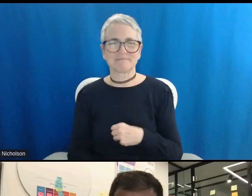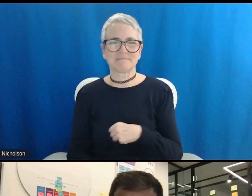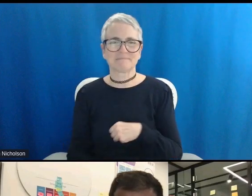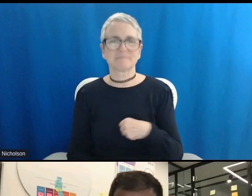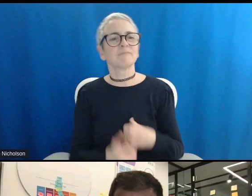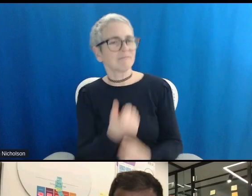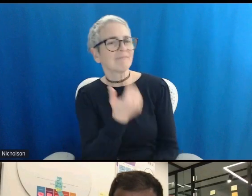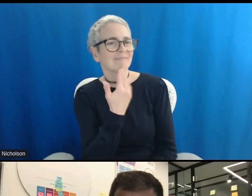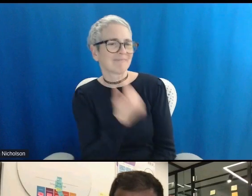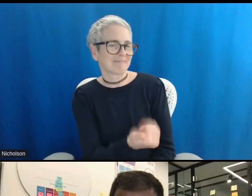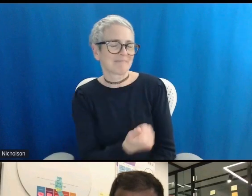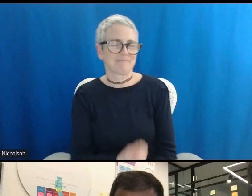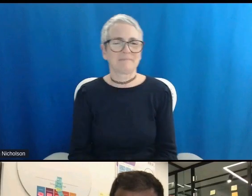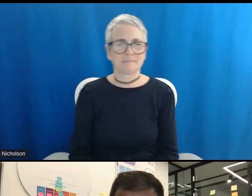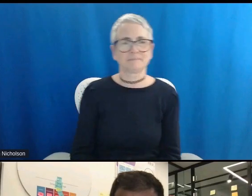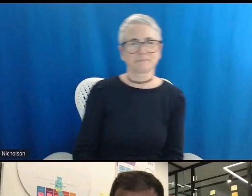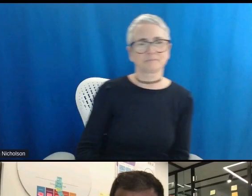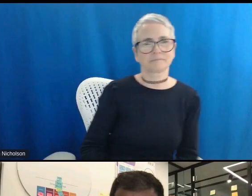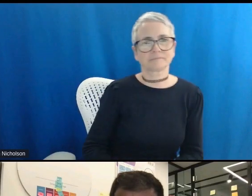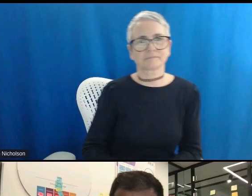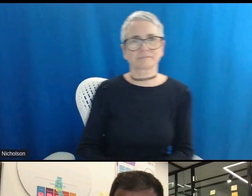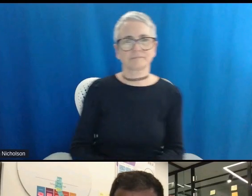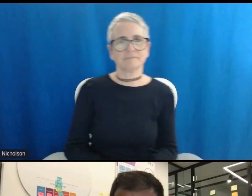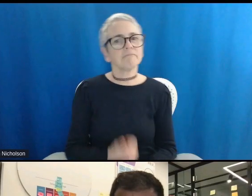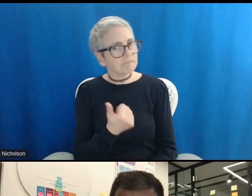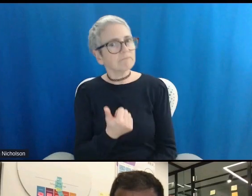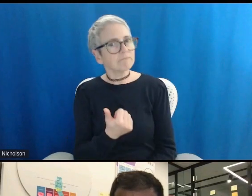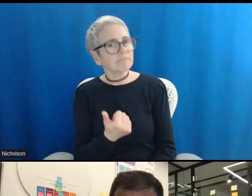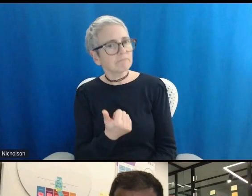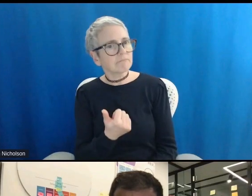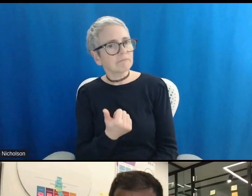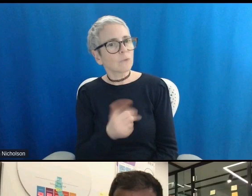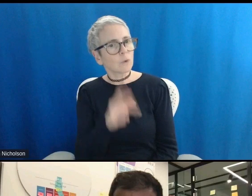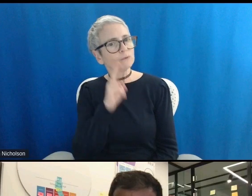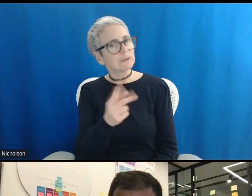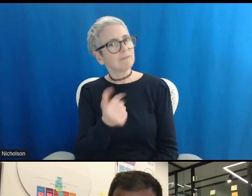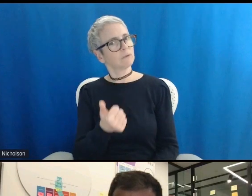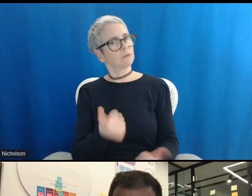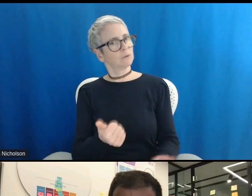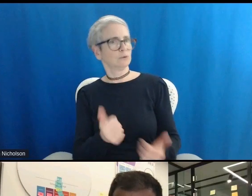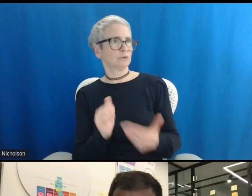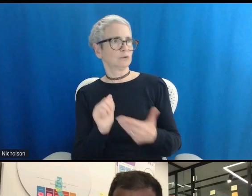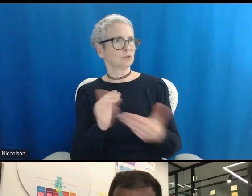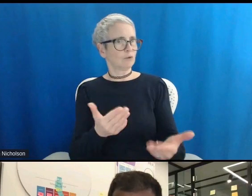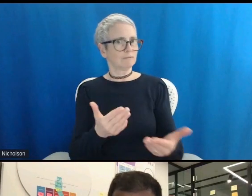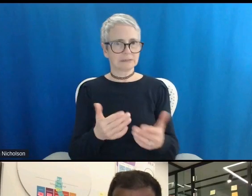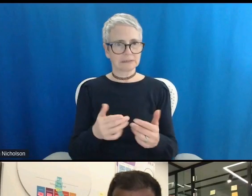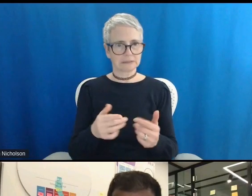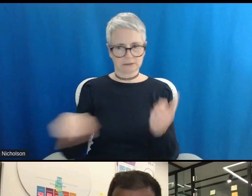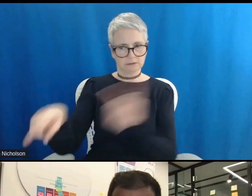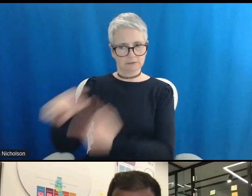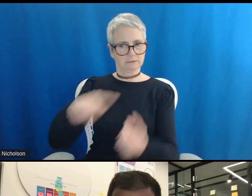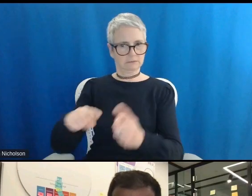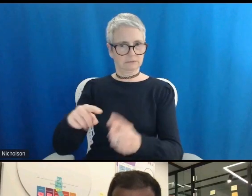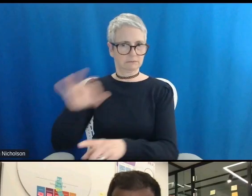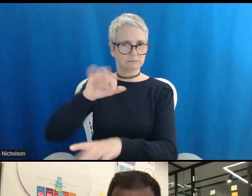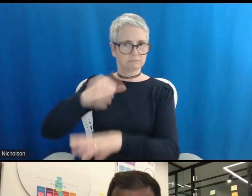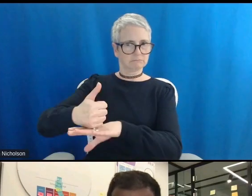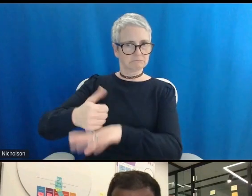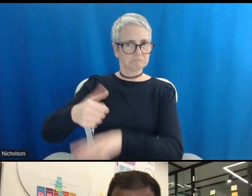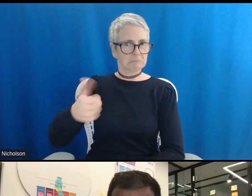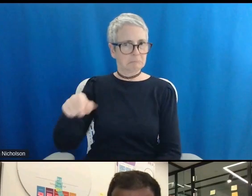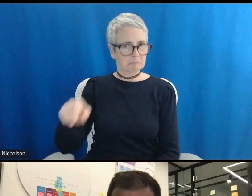So it's good to see that there is research to support the value in this area. So that's